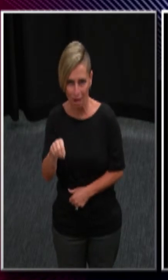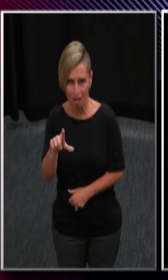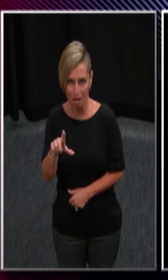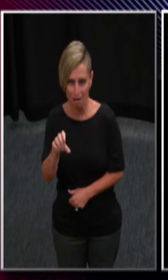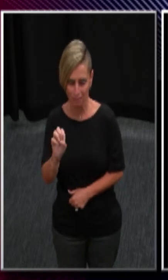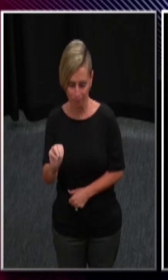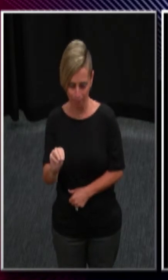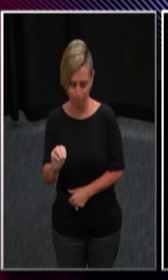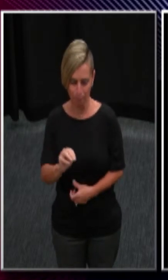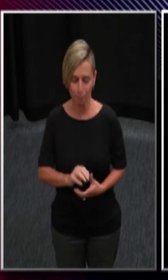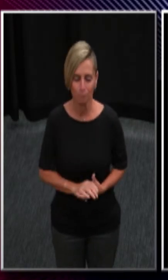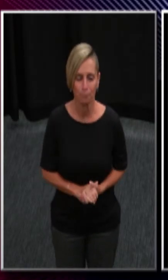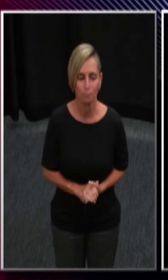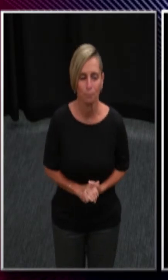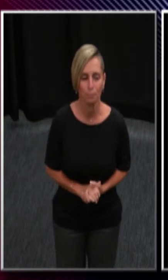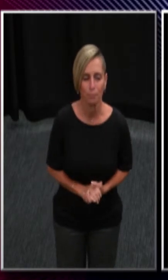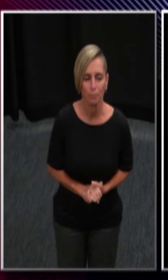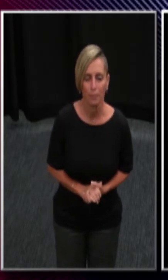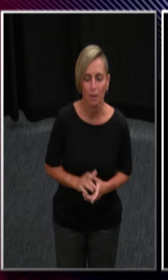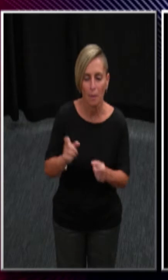PATIENTPORTALFL.com.